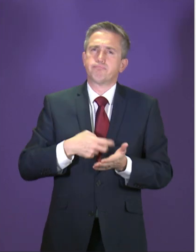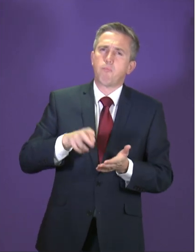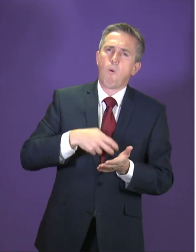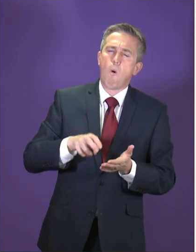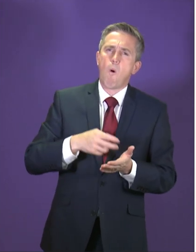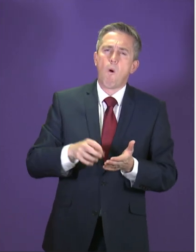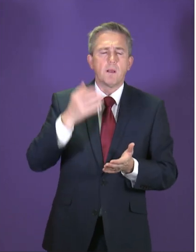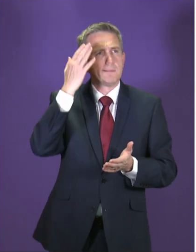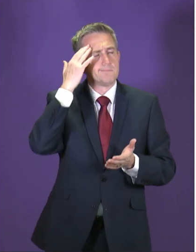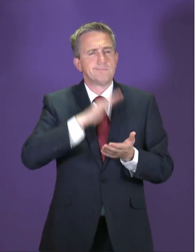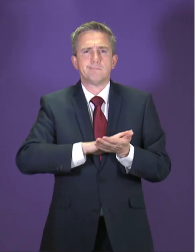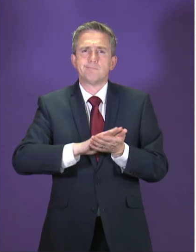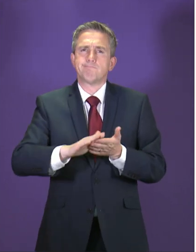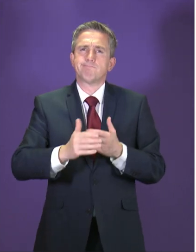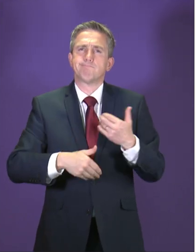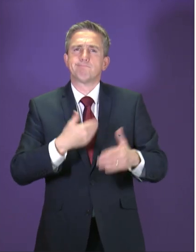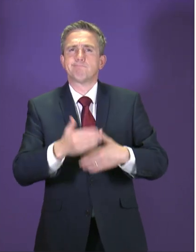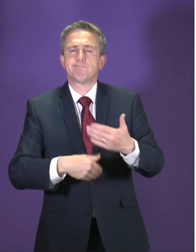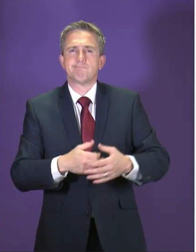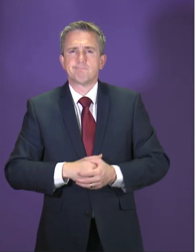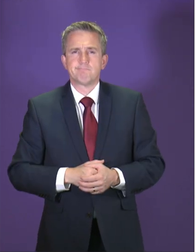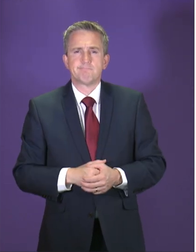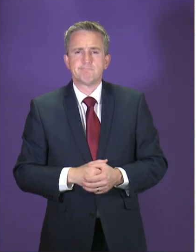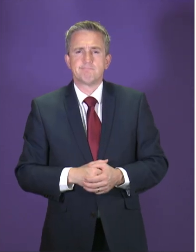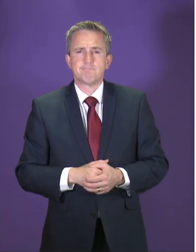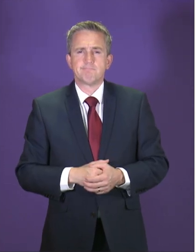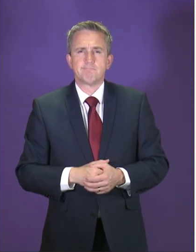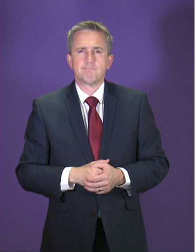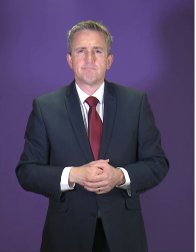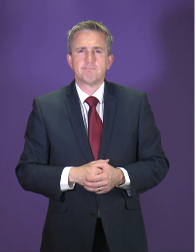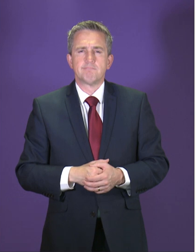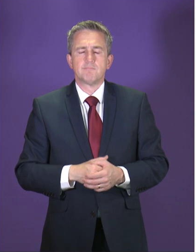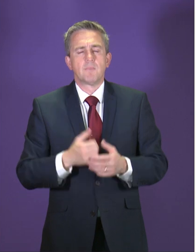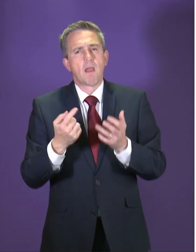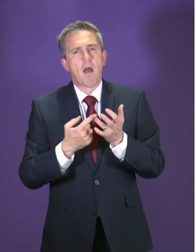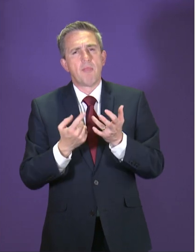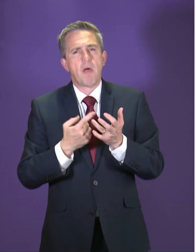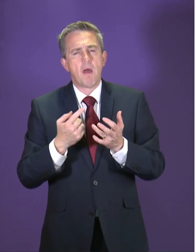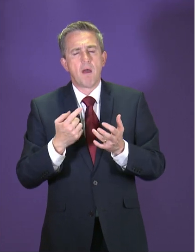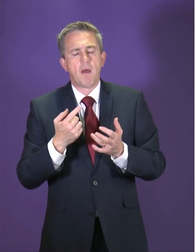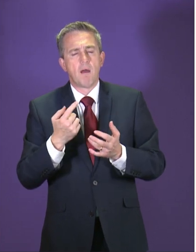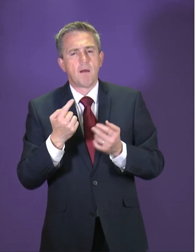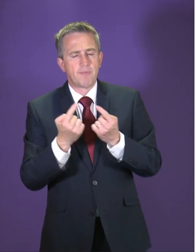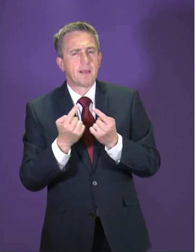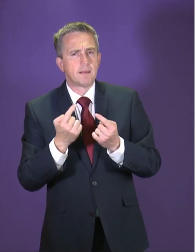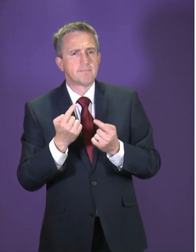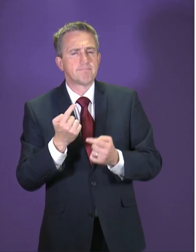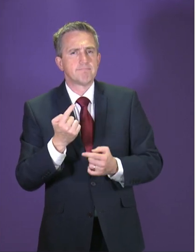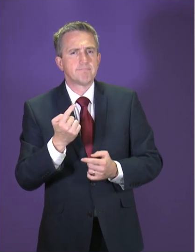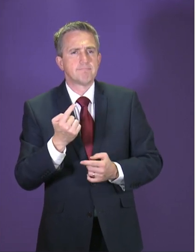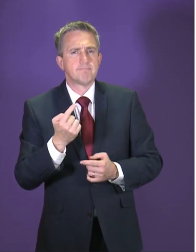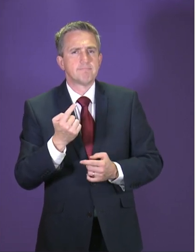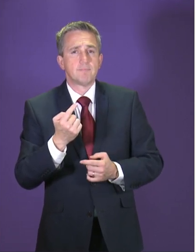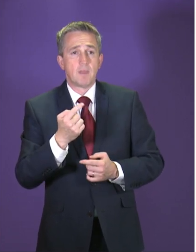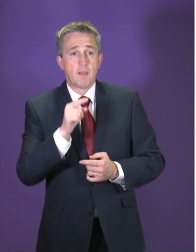nothing. The other thing that we touched on, which was a little bit unexpected, was by